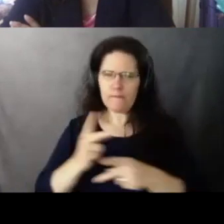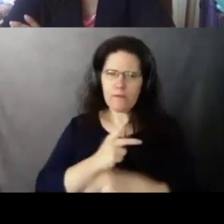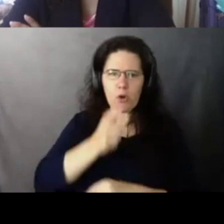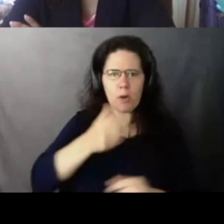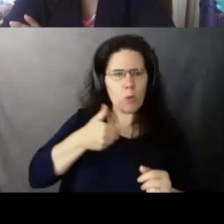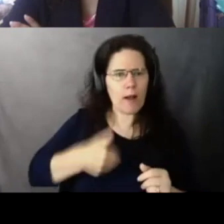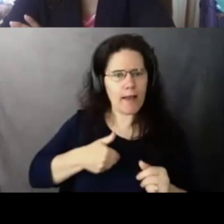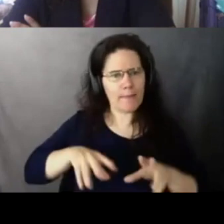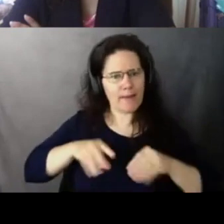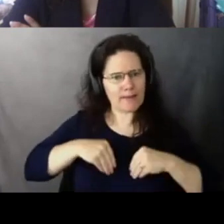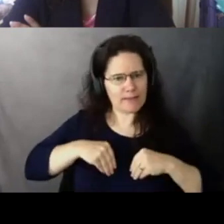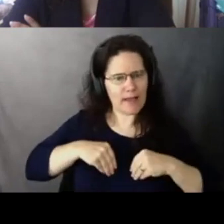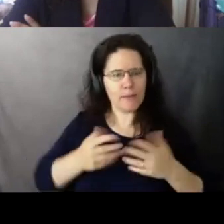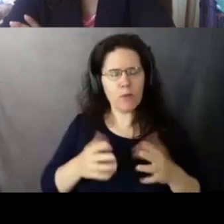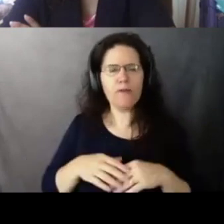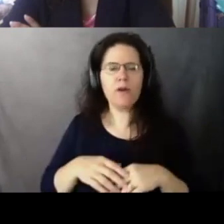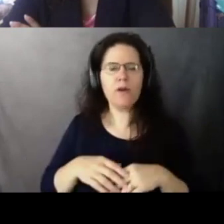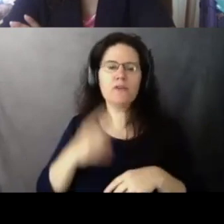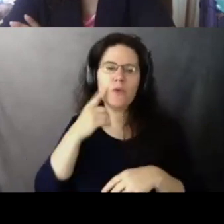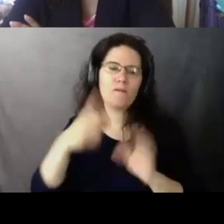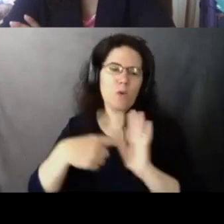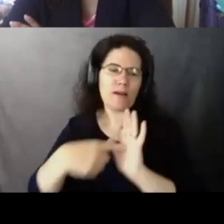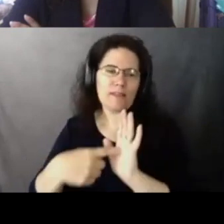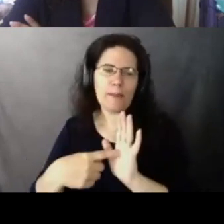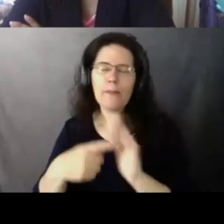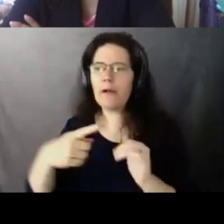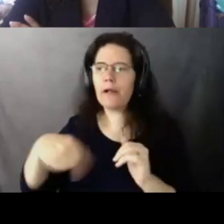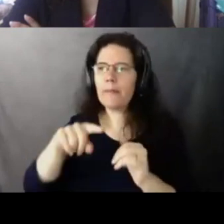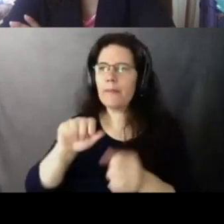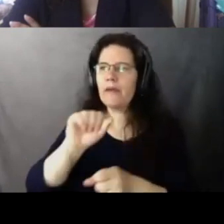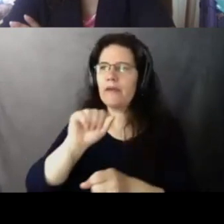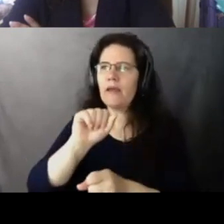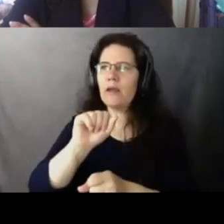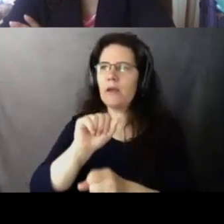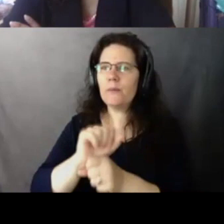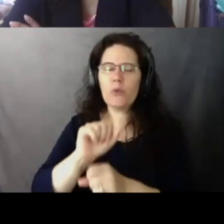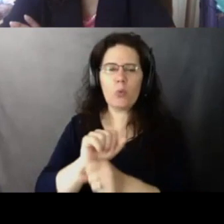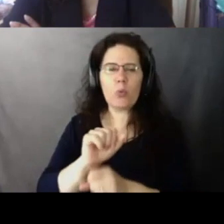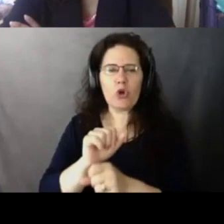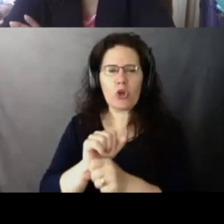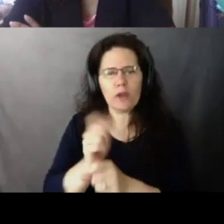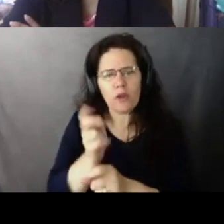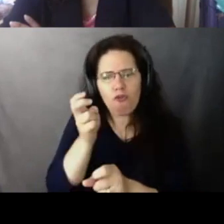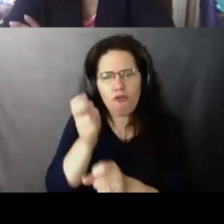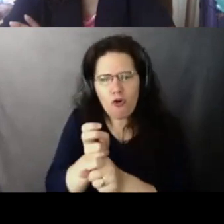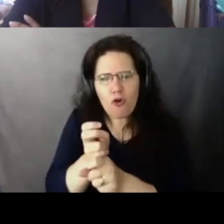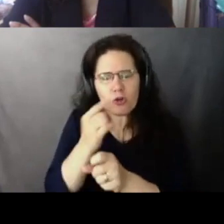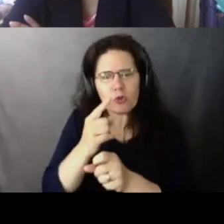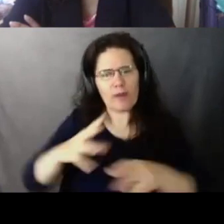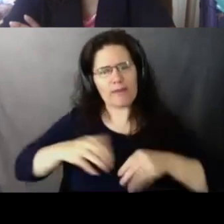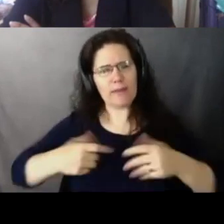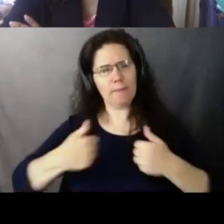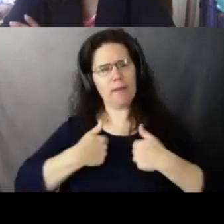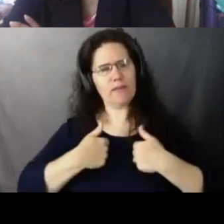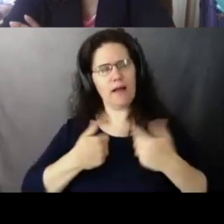see for past few years, they were working and they're working really hard to accept themselves in